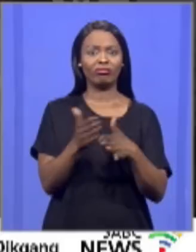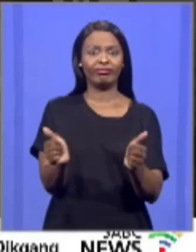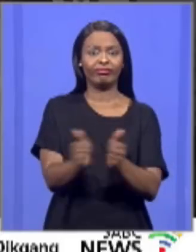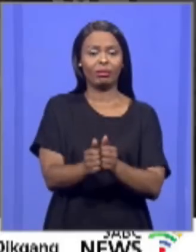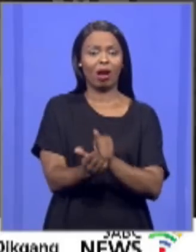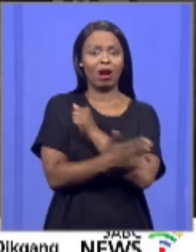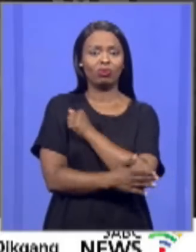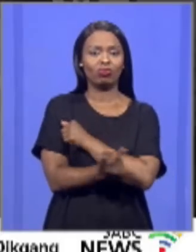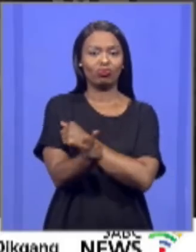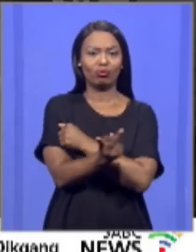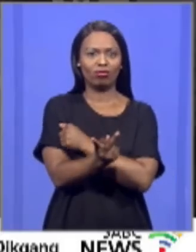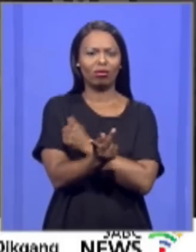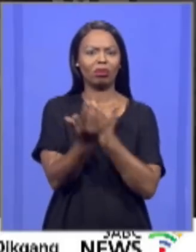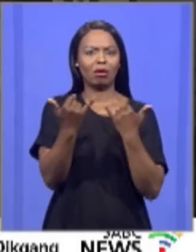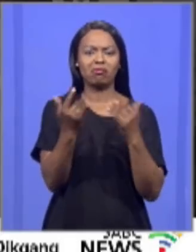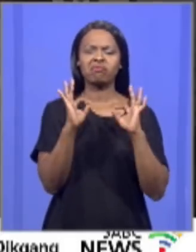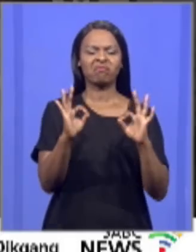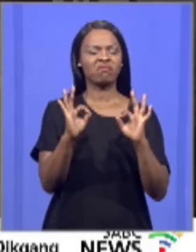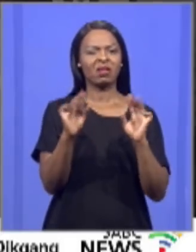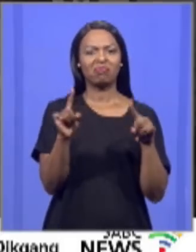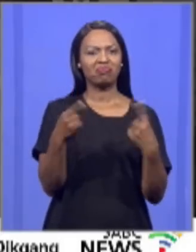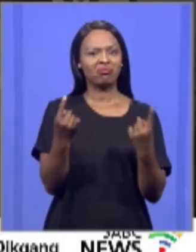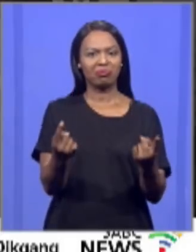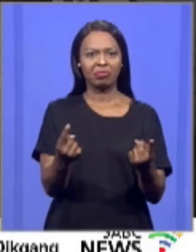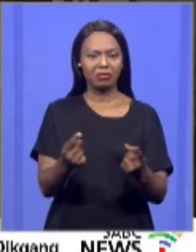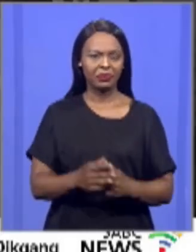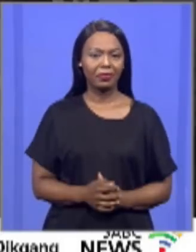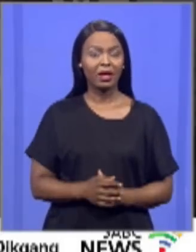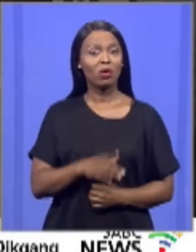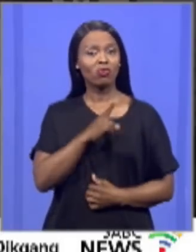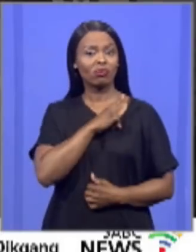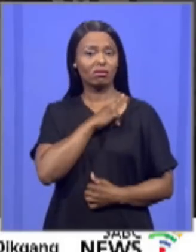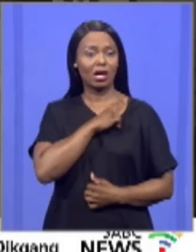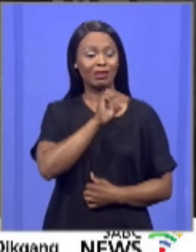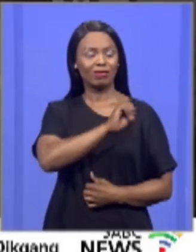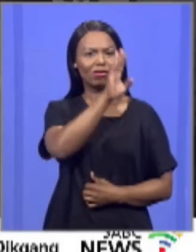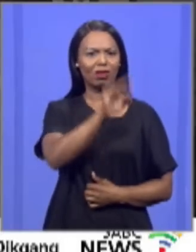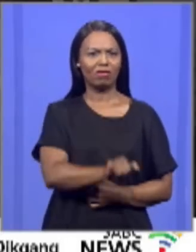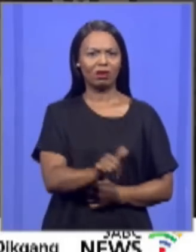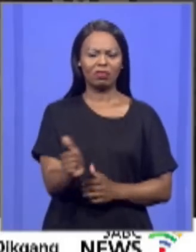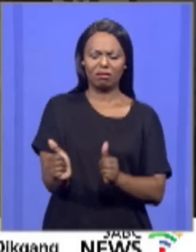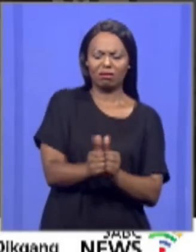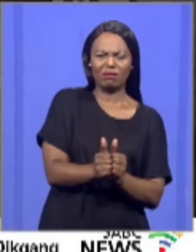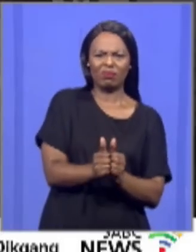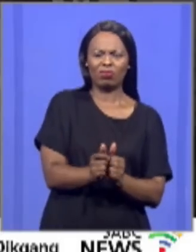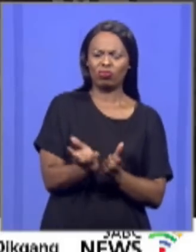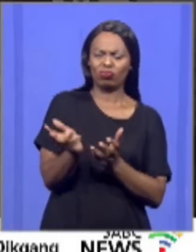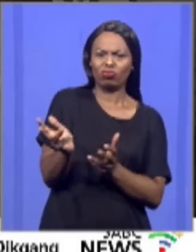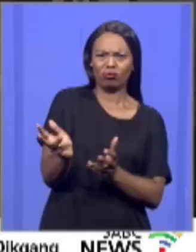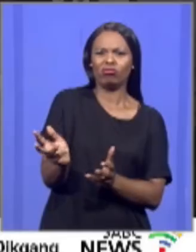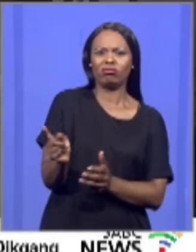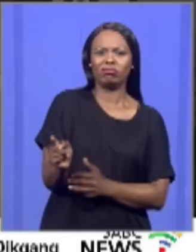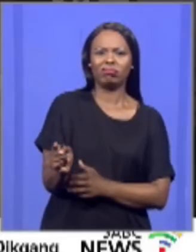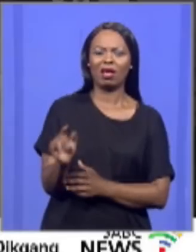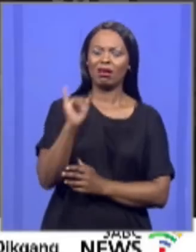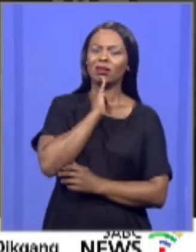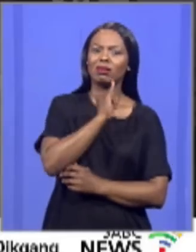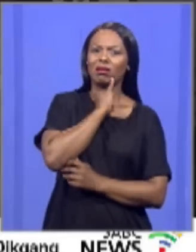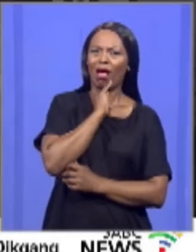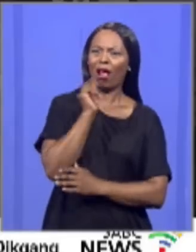tse ganga ka batlholo bo siama ka gope gonne Afrika Borwa ne sa itsalanye ka gope le ka mo